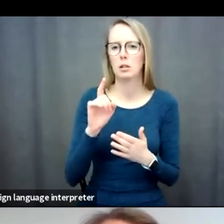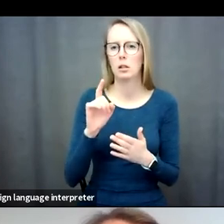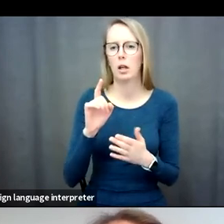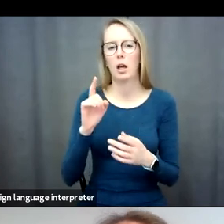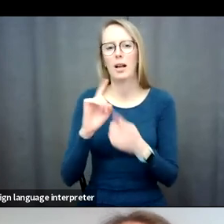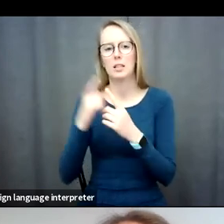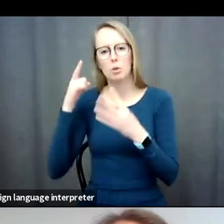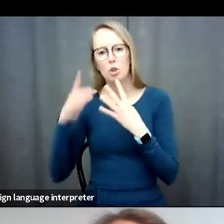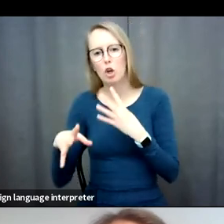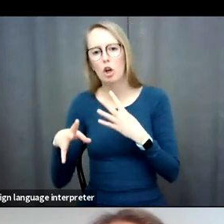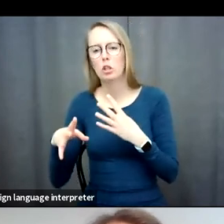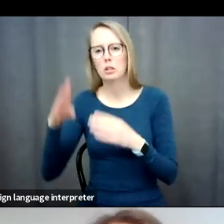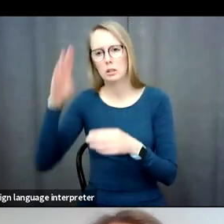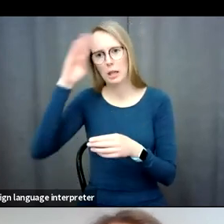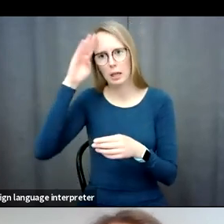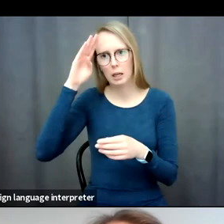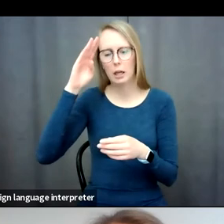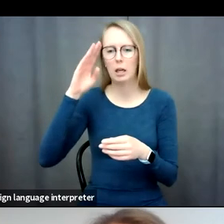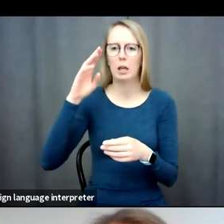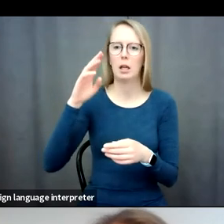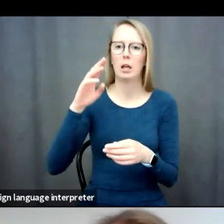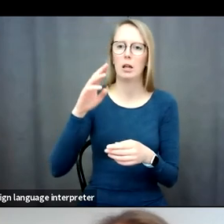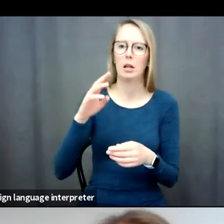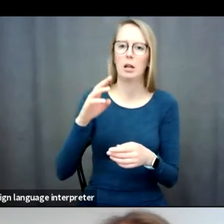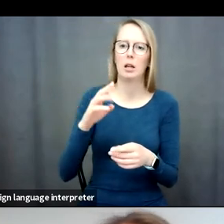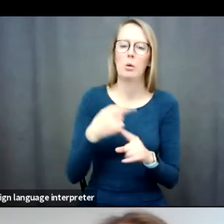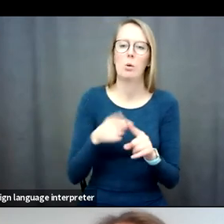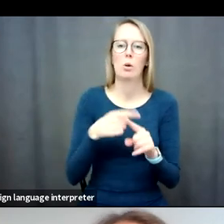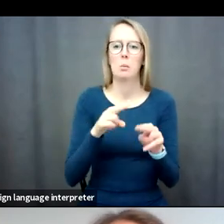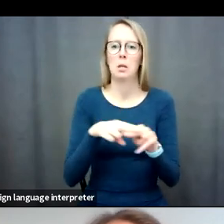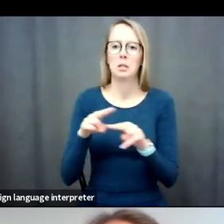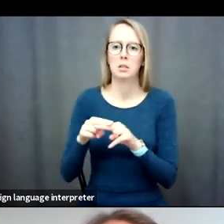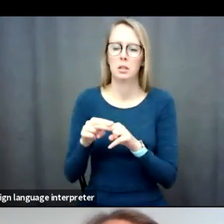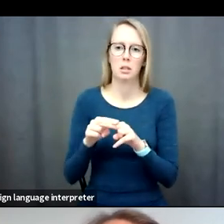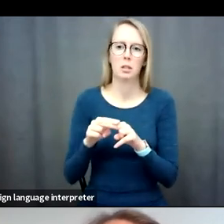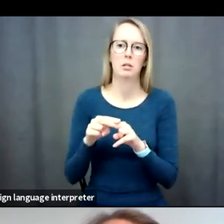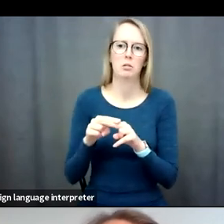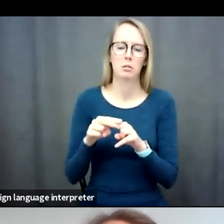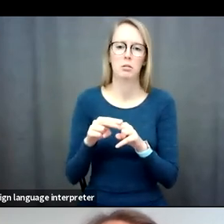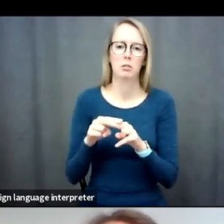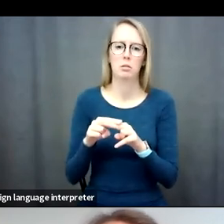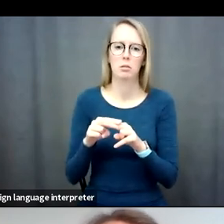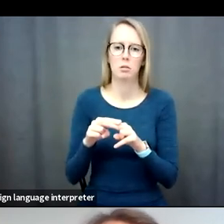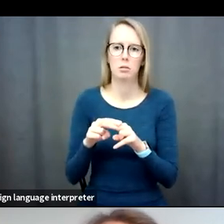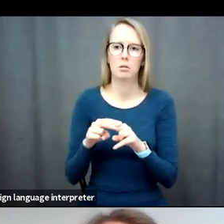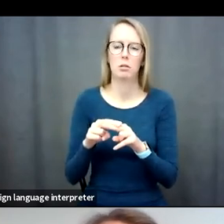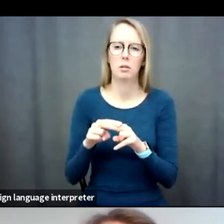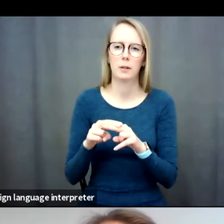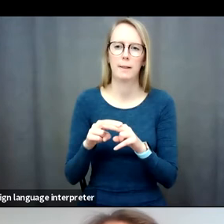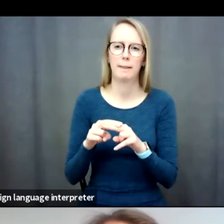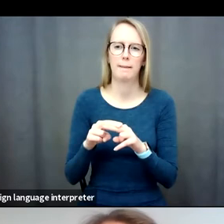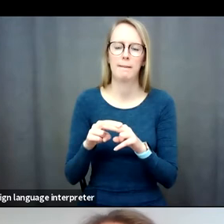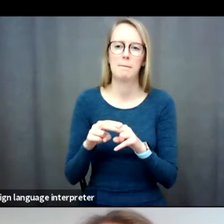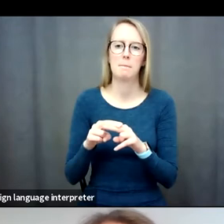psychiatric and learning and life and emotional disabilities and dysfunctions for